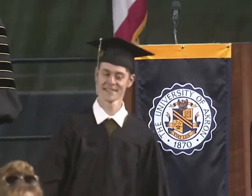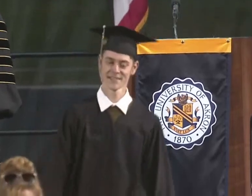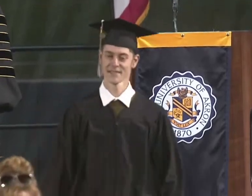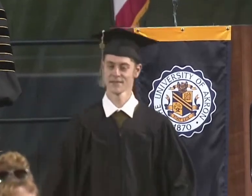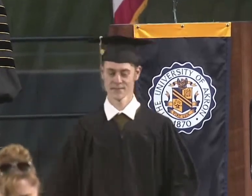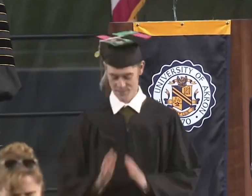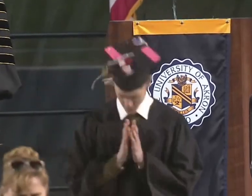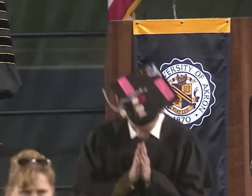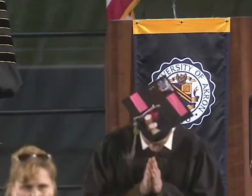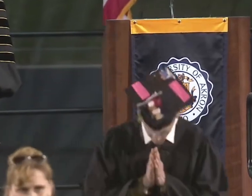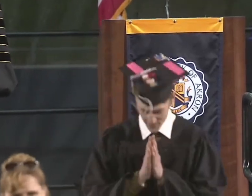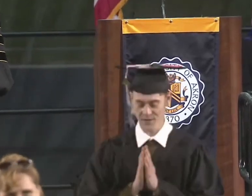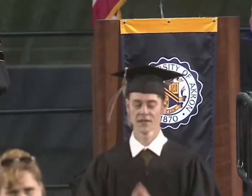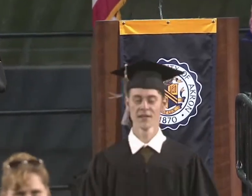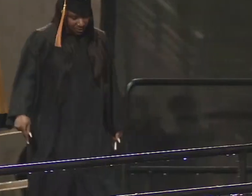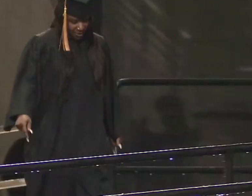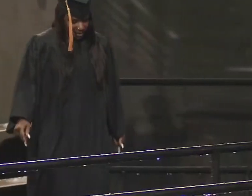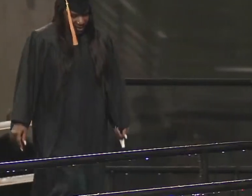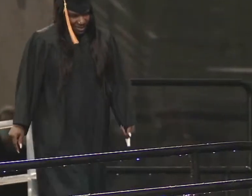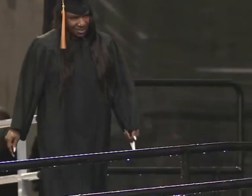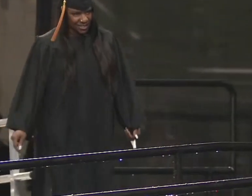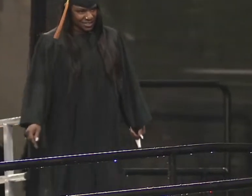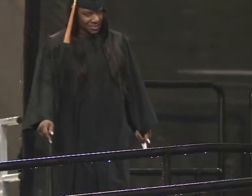Arena D. Clark.